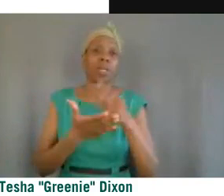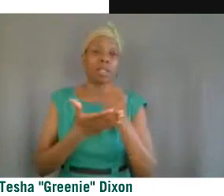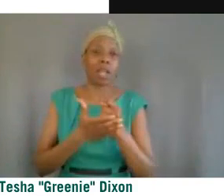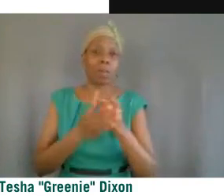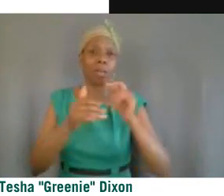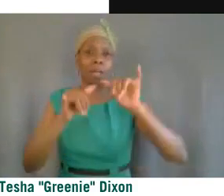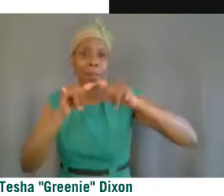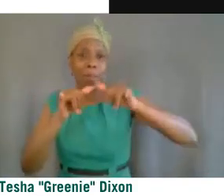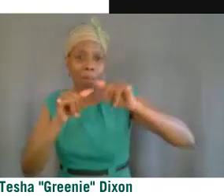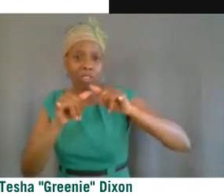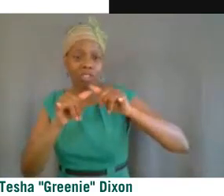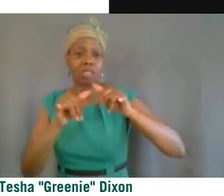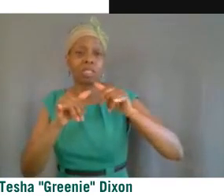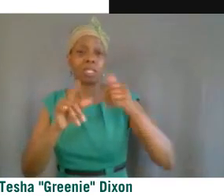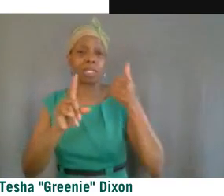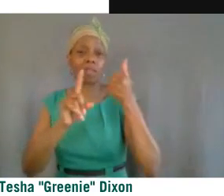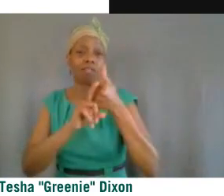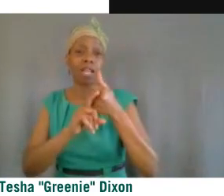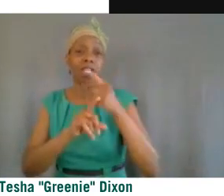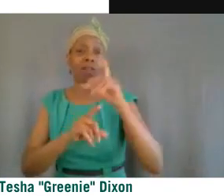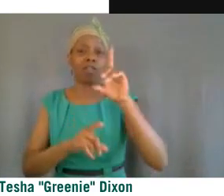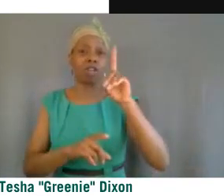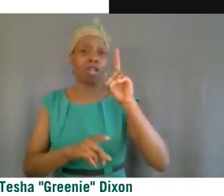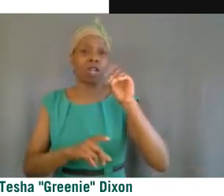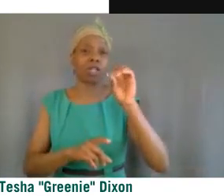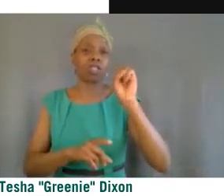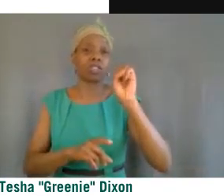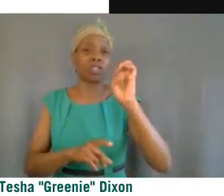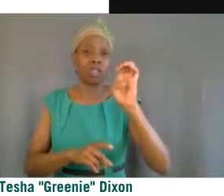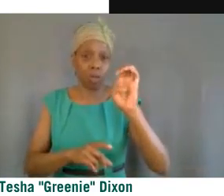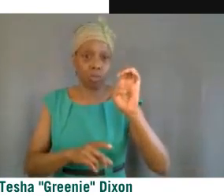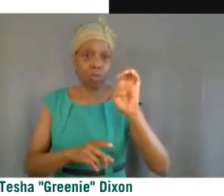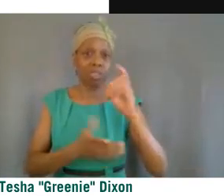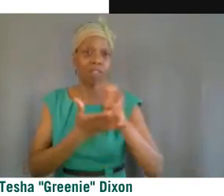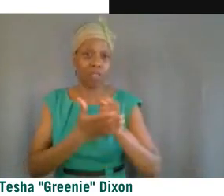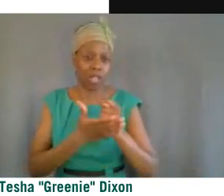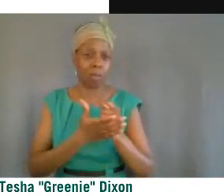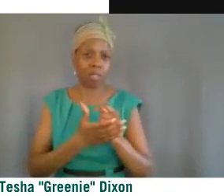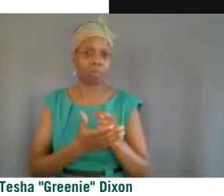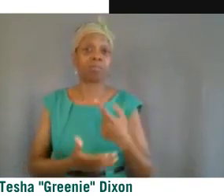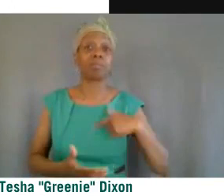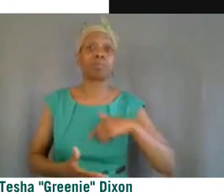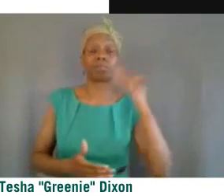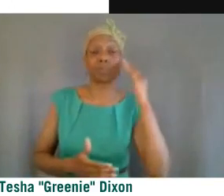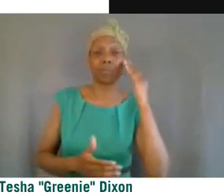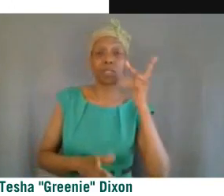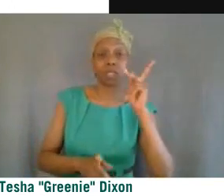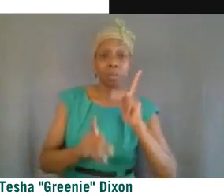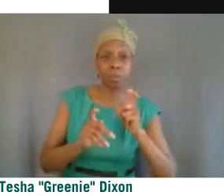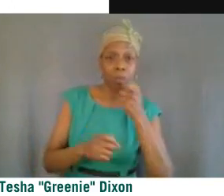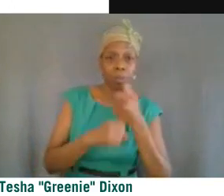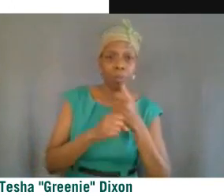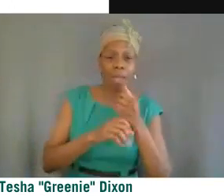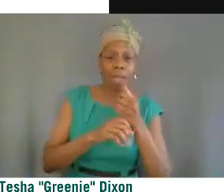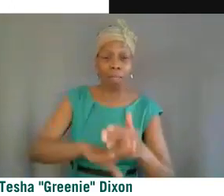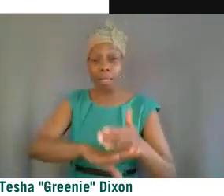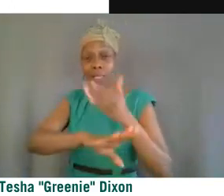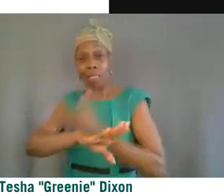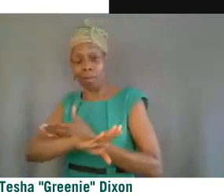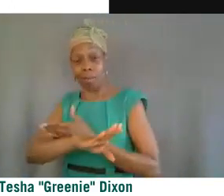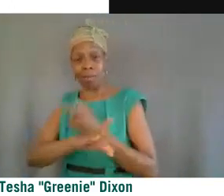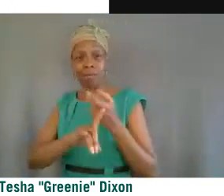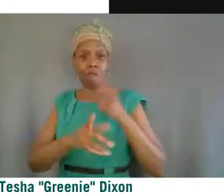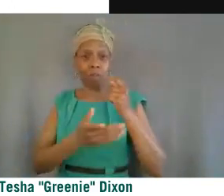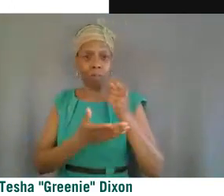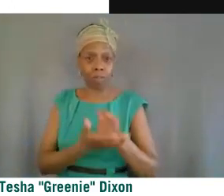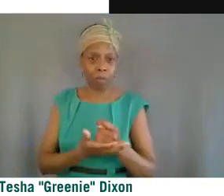a therapy dose per se. So we know that the folks that make the biggest gains in therapy are the ones that either do a